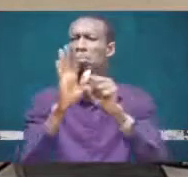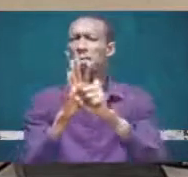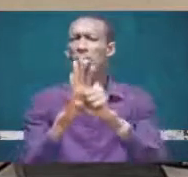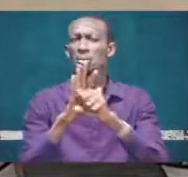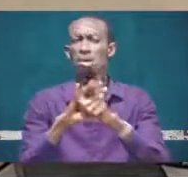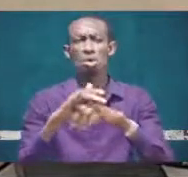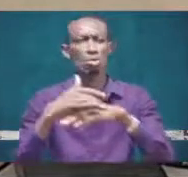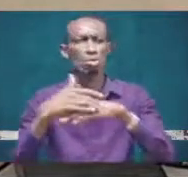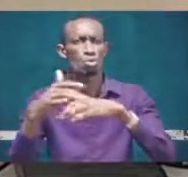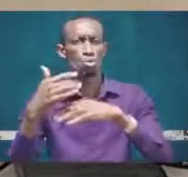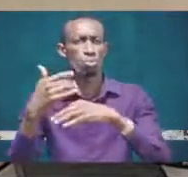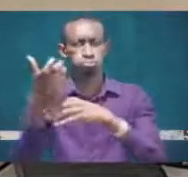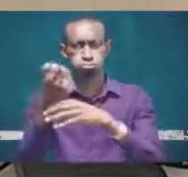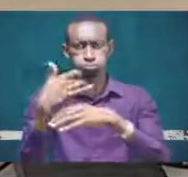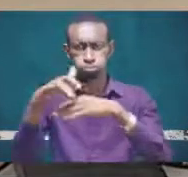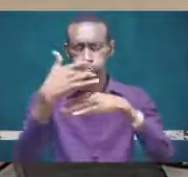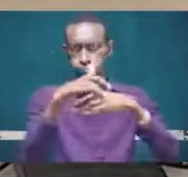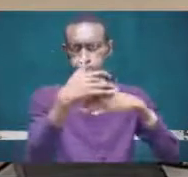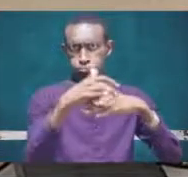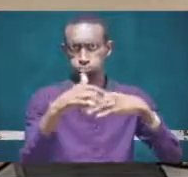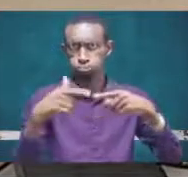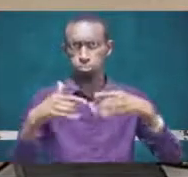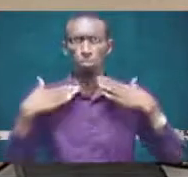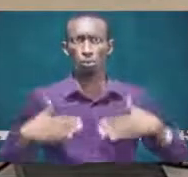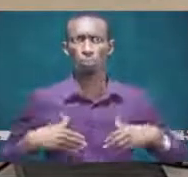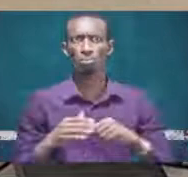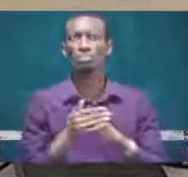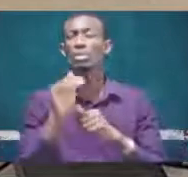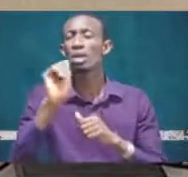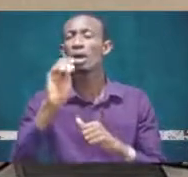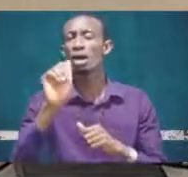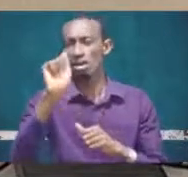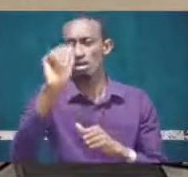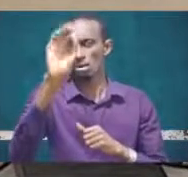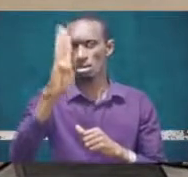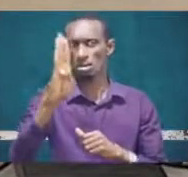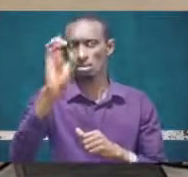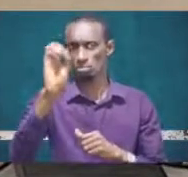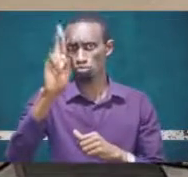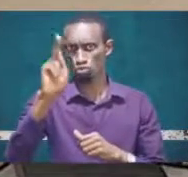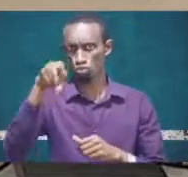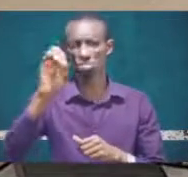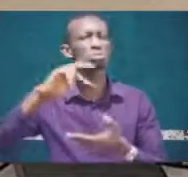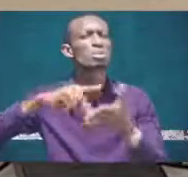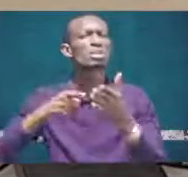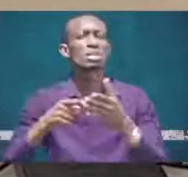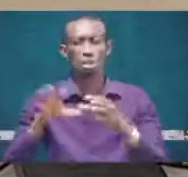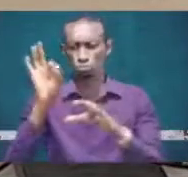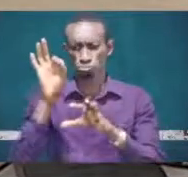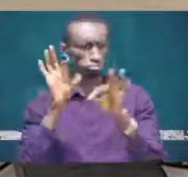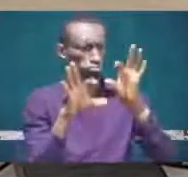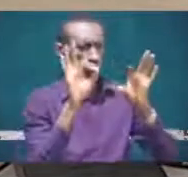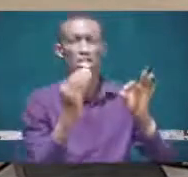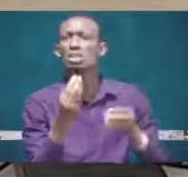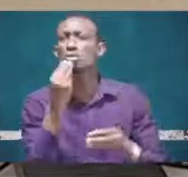And then there's also absorption, which is selecting useful nutrients. Then there's also protection. These